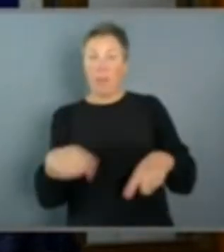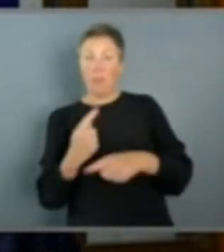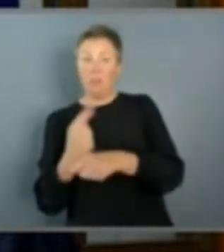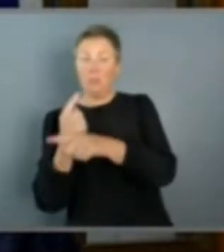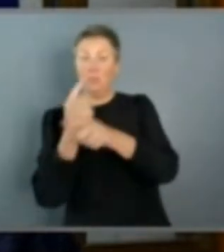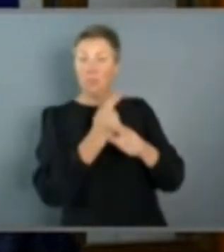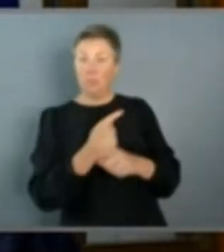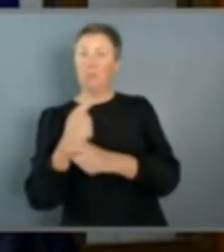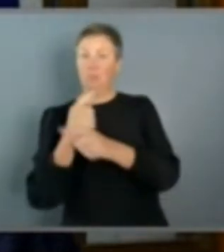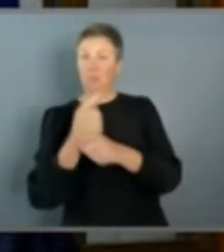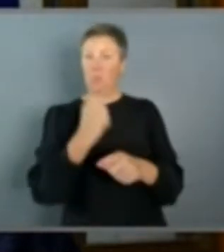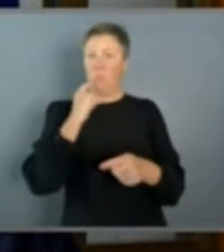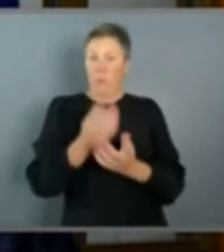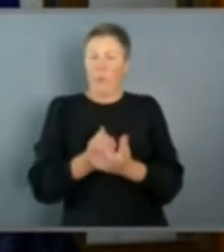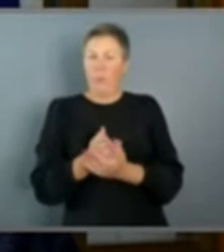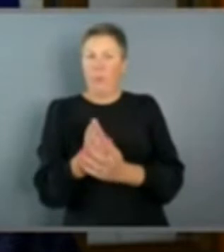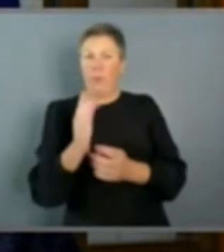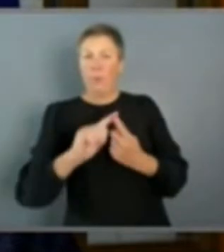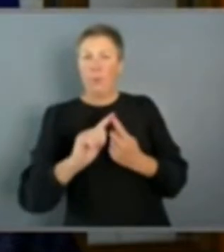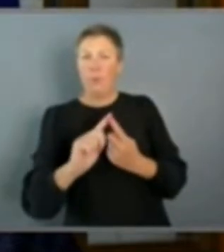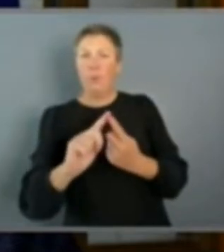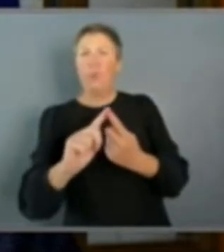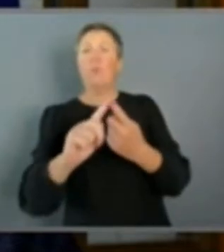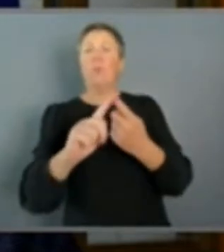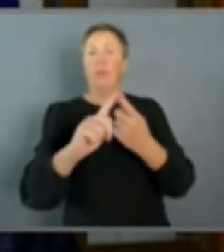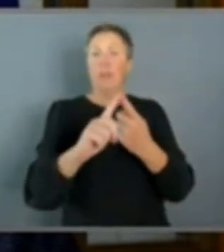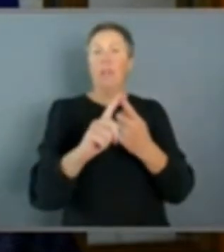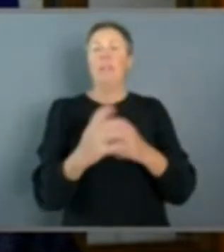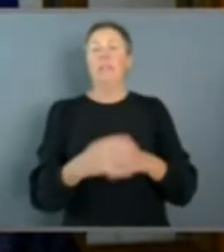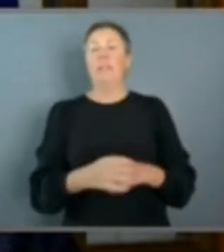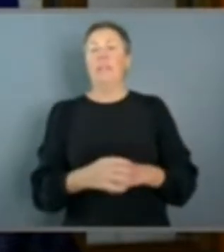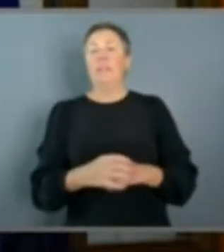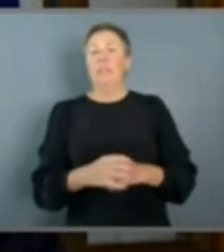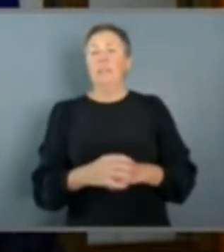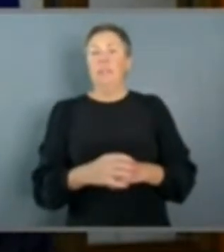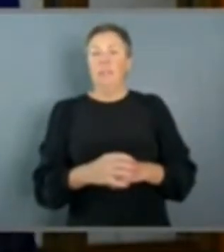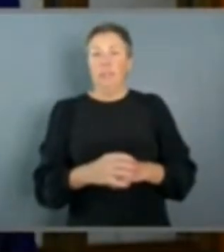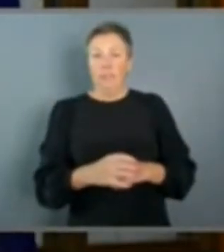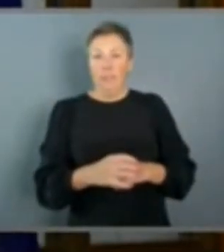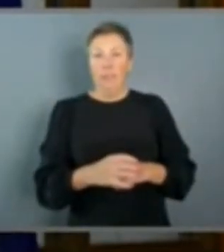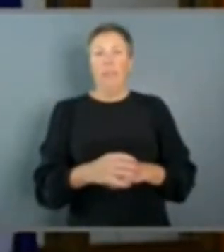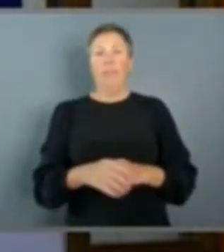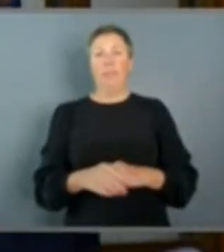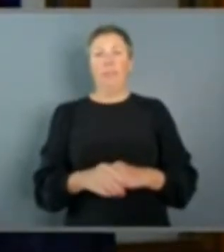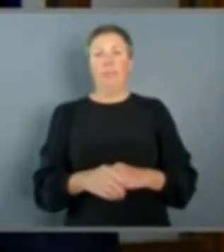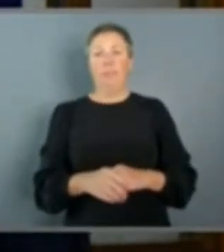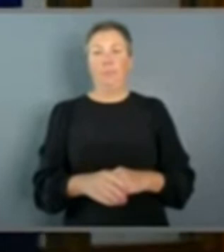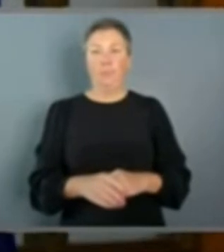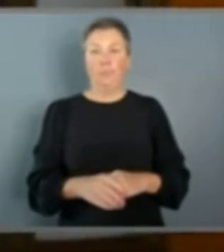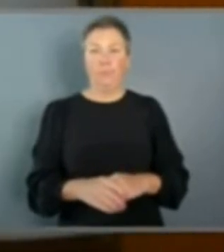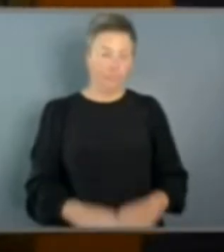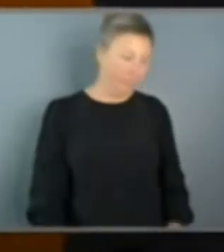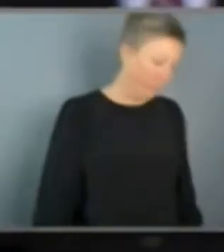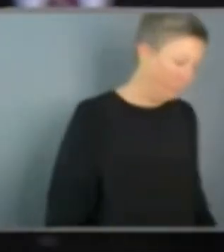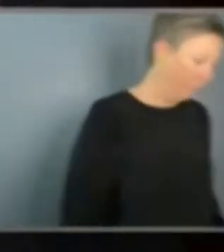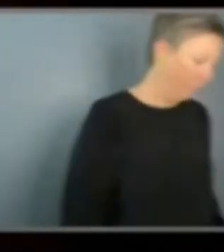will continue those through the Centre for Regional Health Security and other officials with our Quad partners. Thanks, Prime Minister. Thank you. Can I also echo my